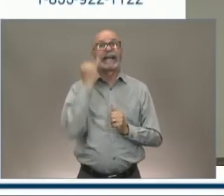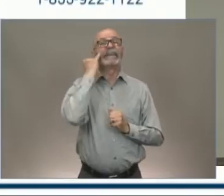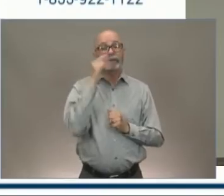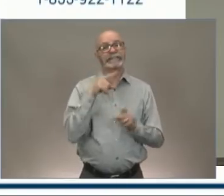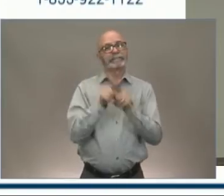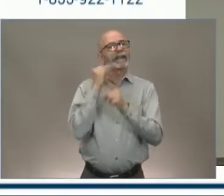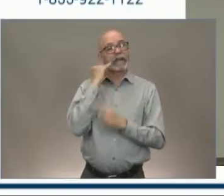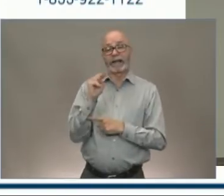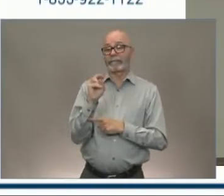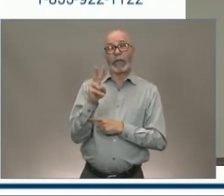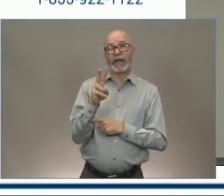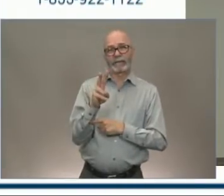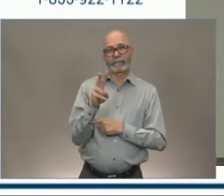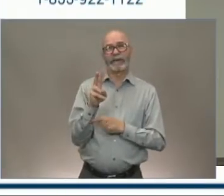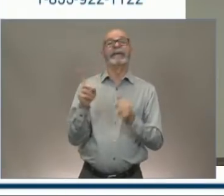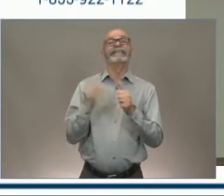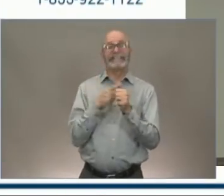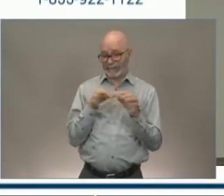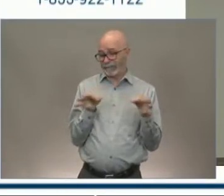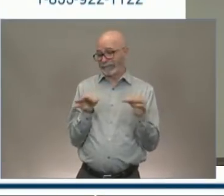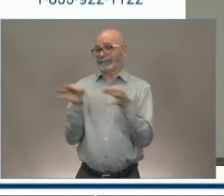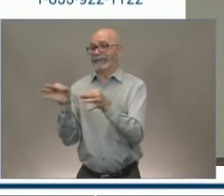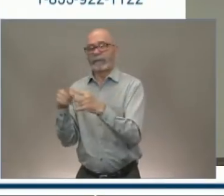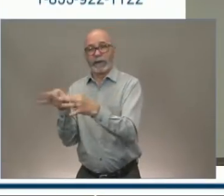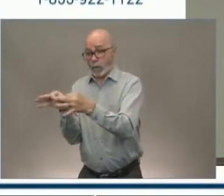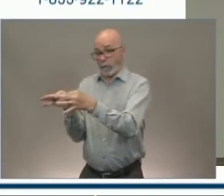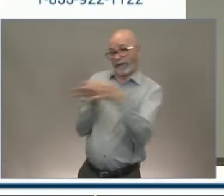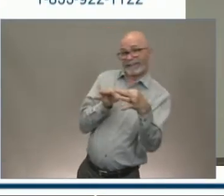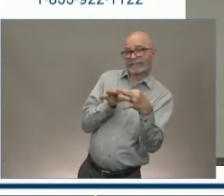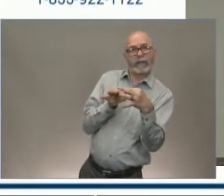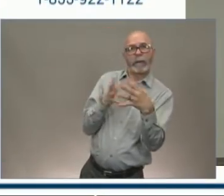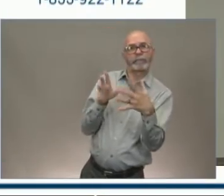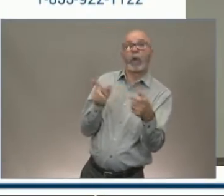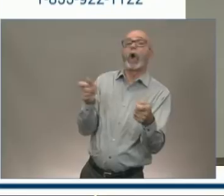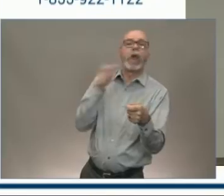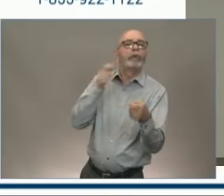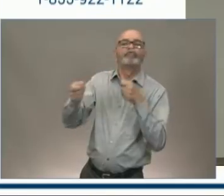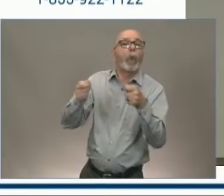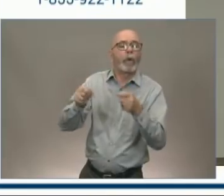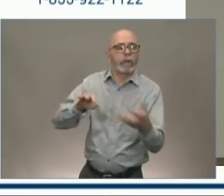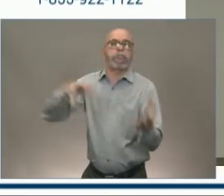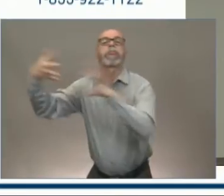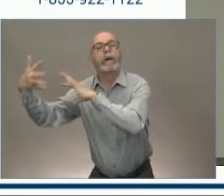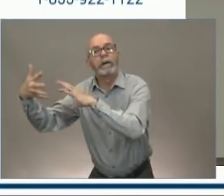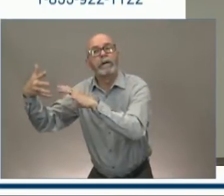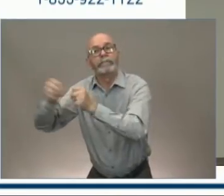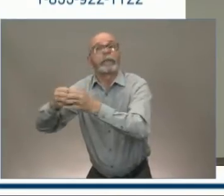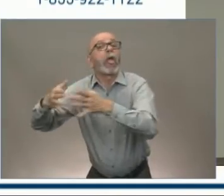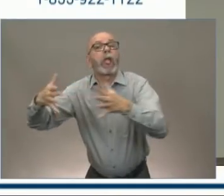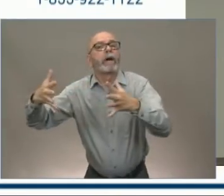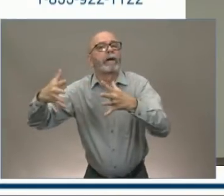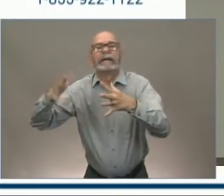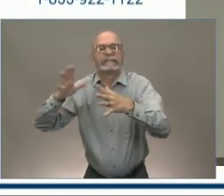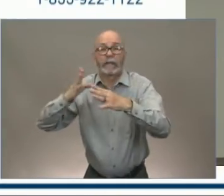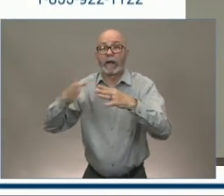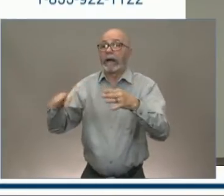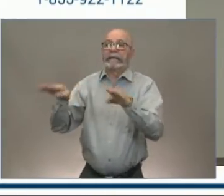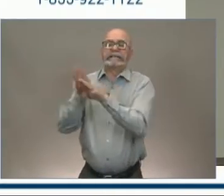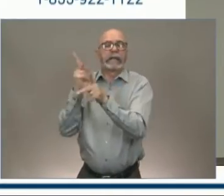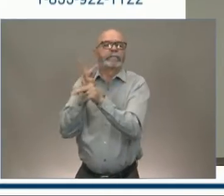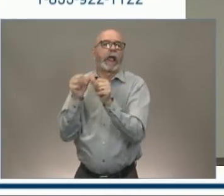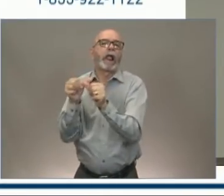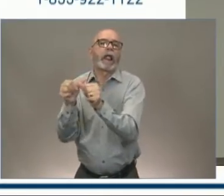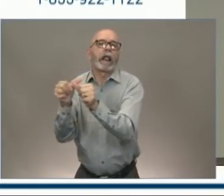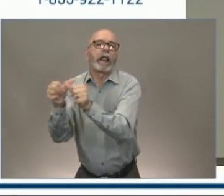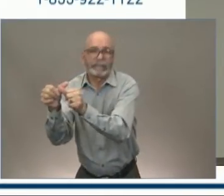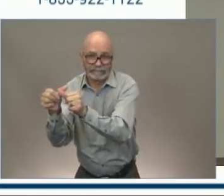on things, and maybe the restrictions that were needed at that time wouldn't have lasted as long as they did. When there's a troubling pattern of